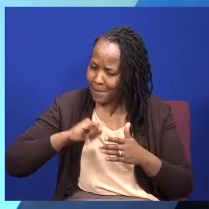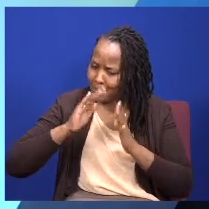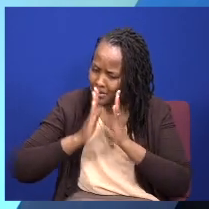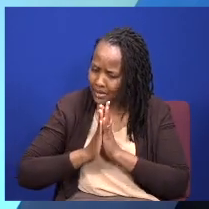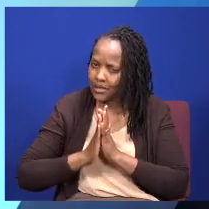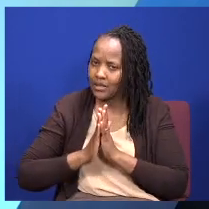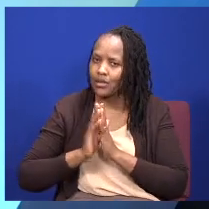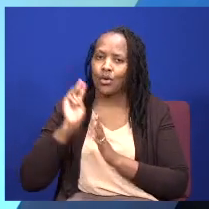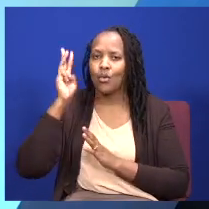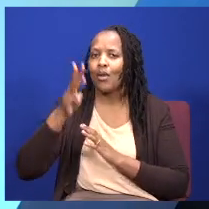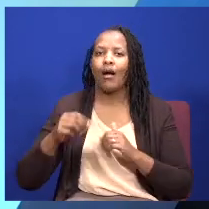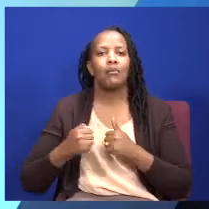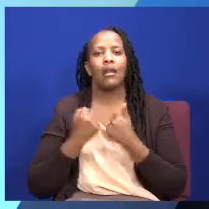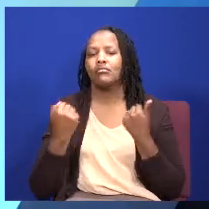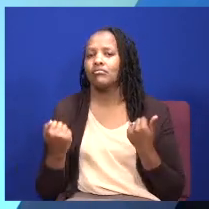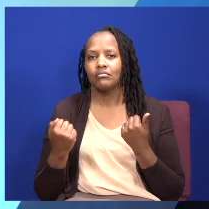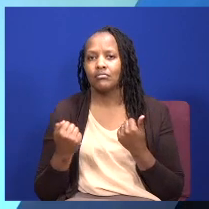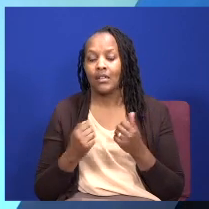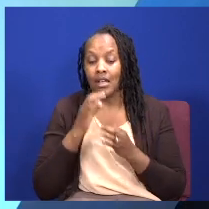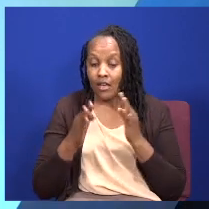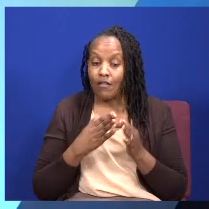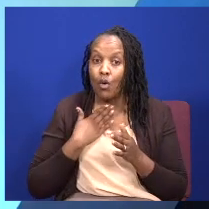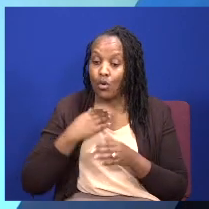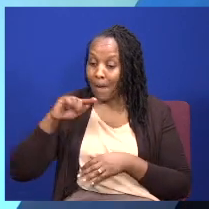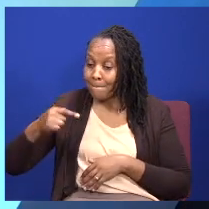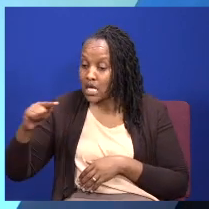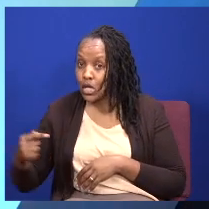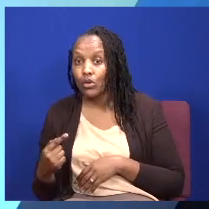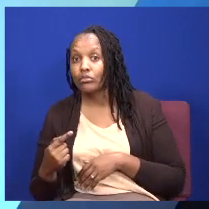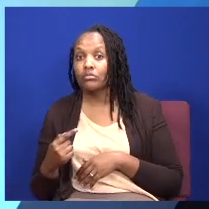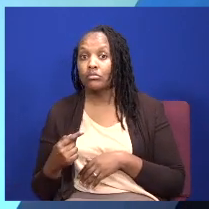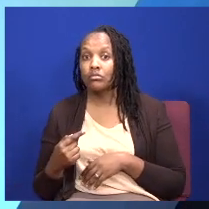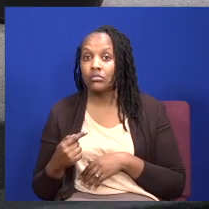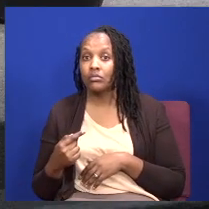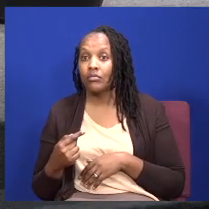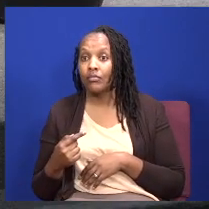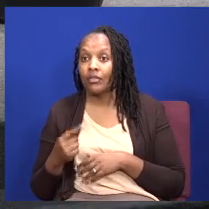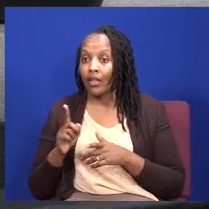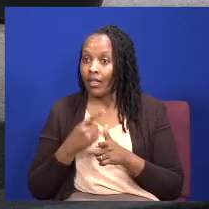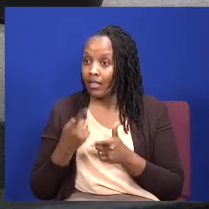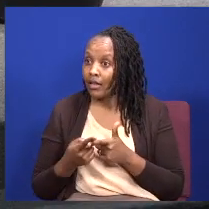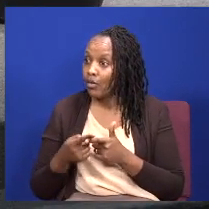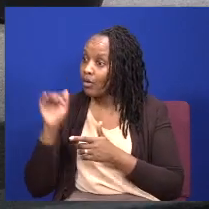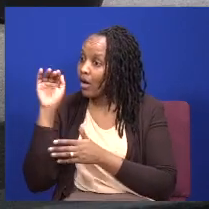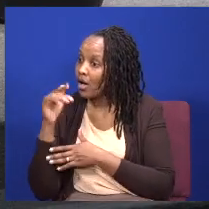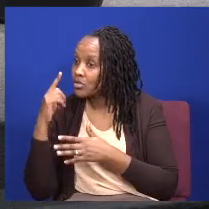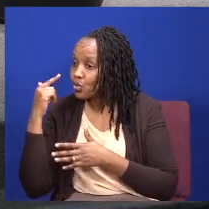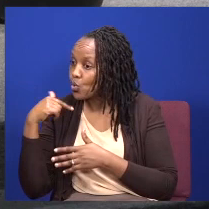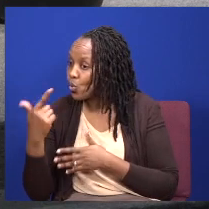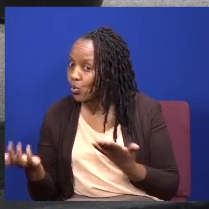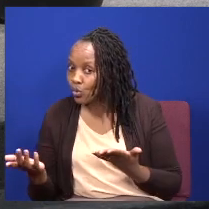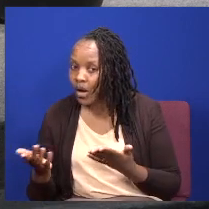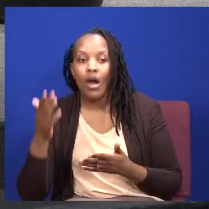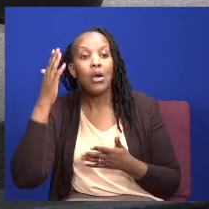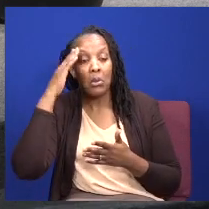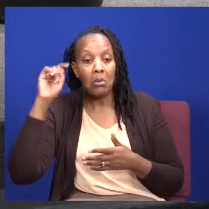doubt. So for example, if I want 1,000,000 shillings, who can I ask 1,000,000 shillings from? The president. The president. You're sure when you